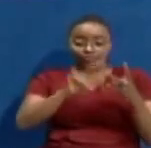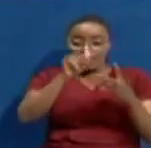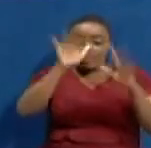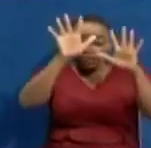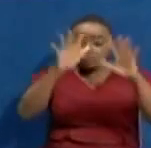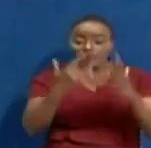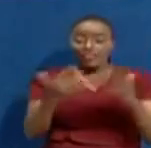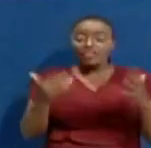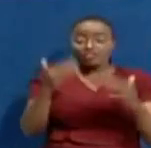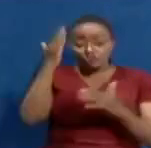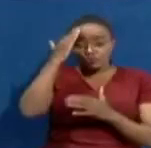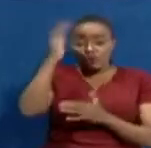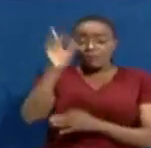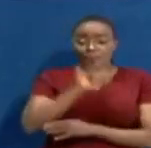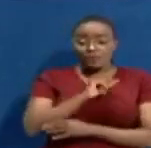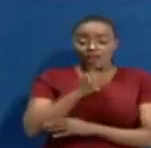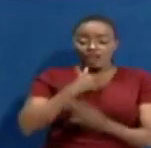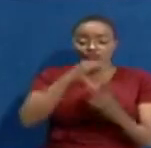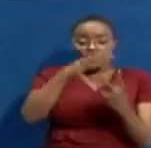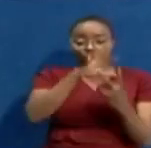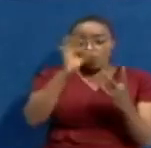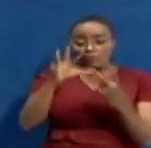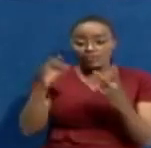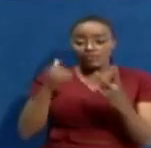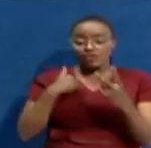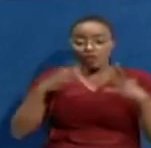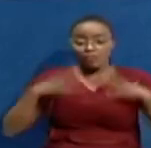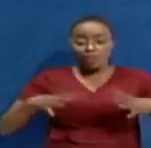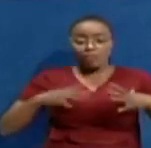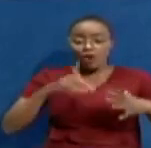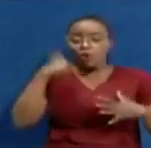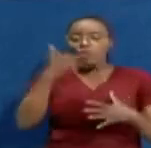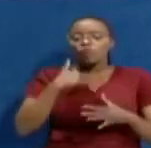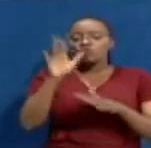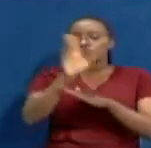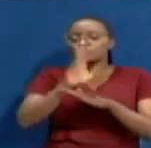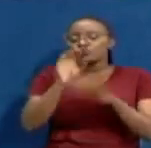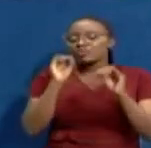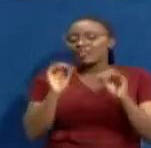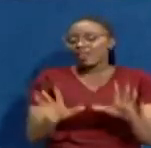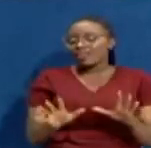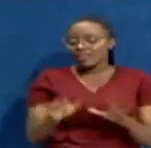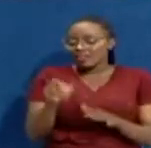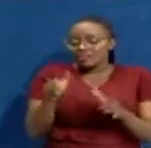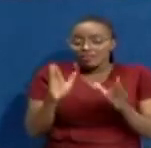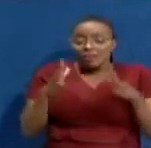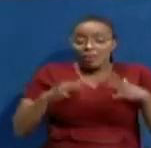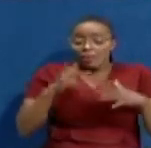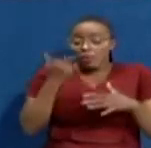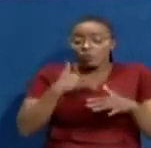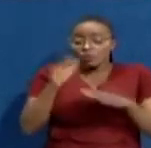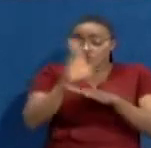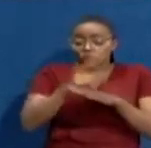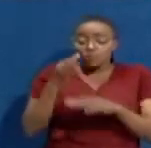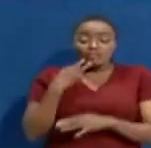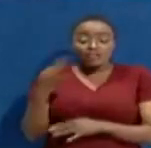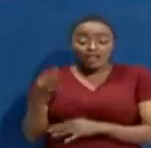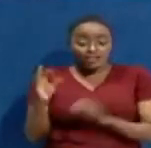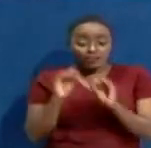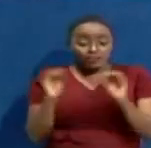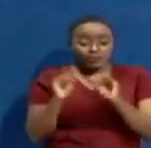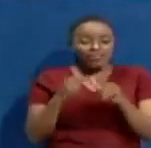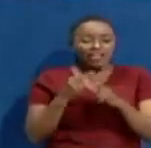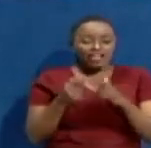to note is that there will be an alternative for people who do not want to use it. People who do not want to spend the 300